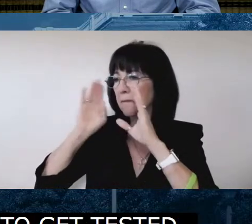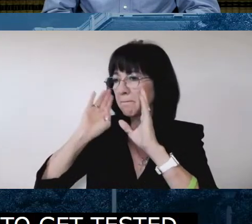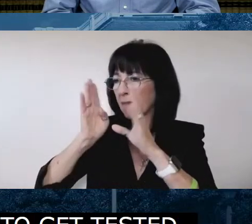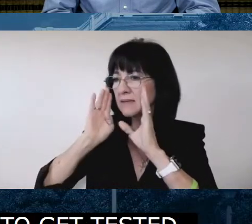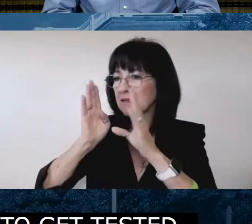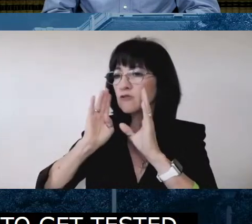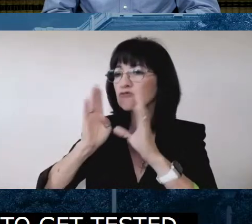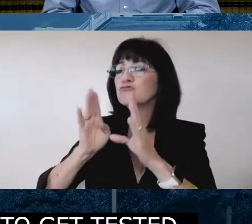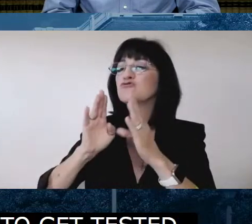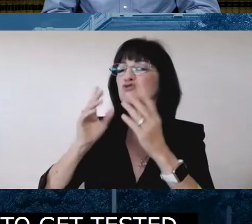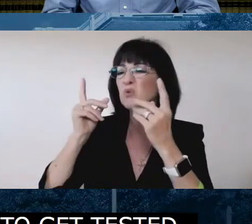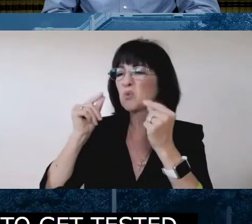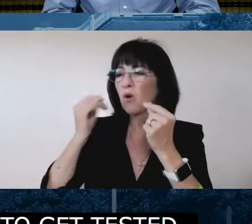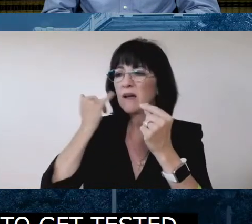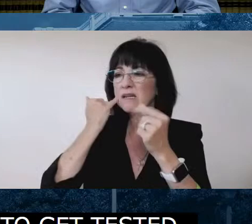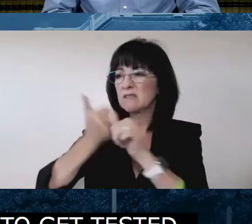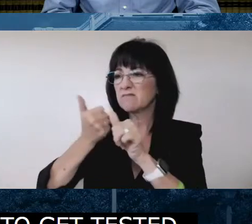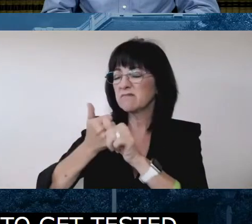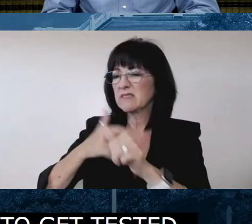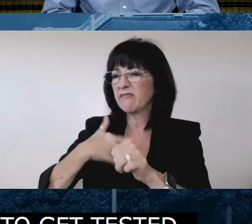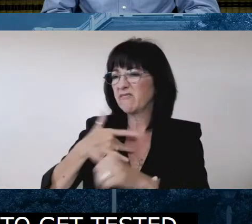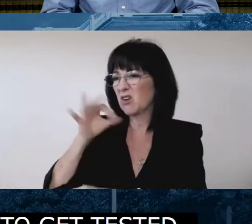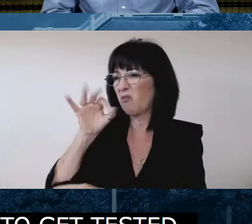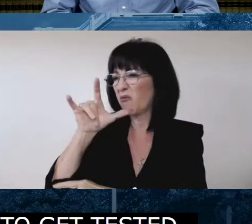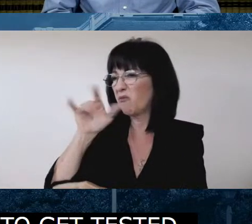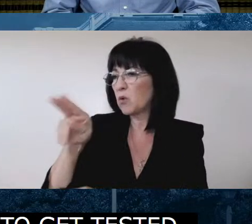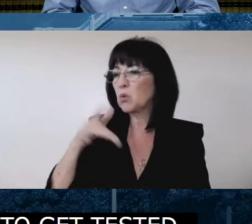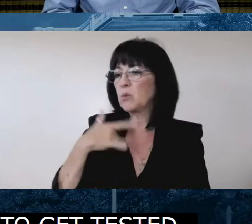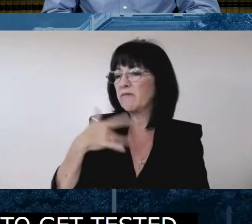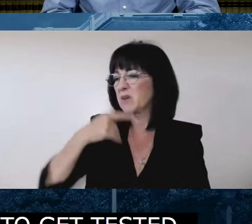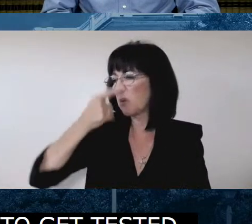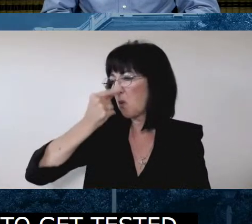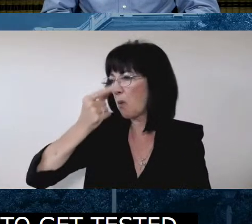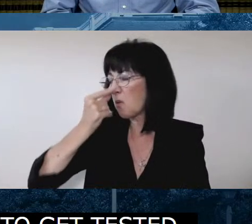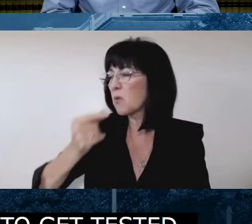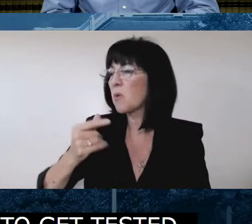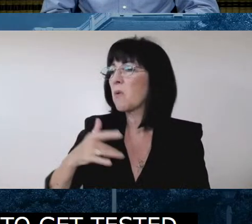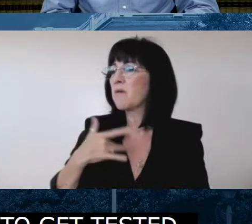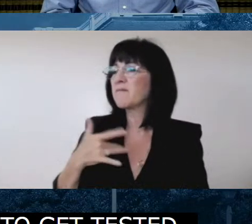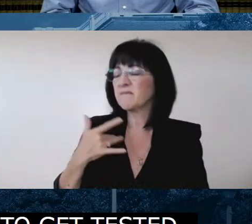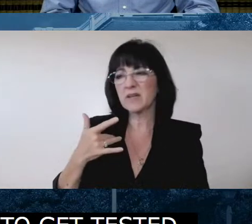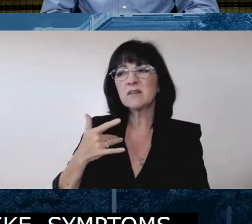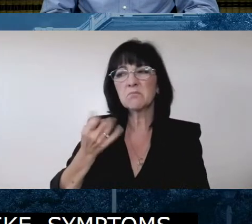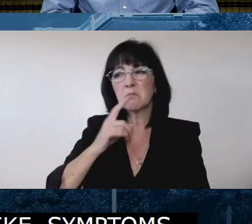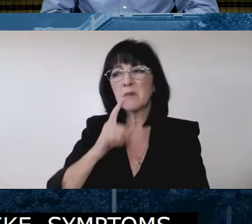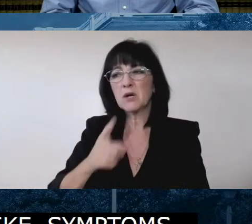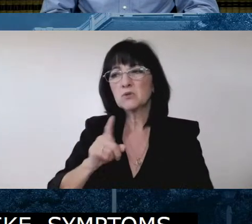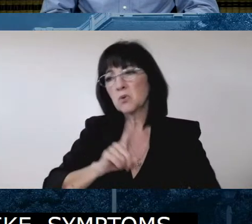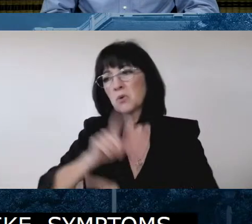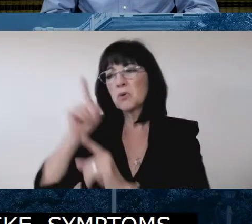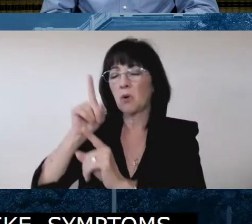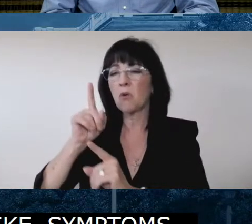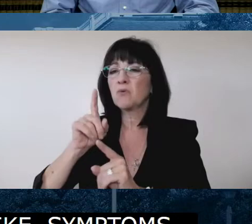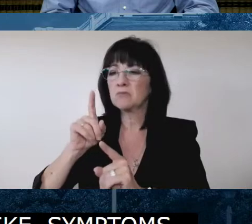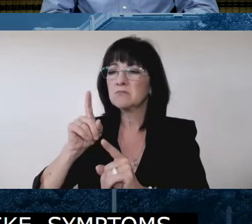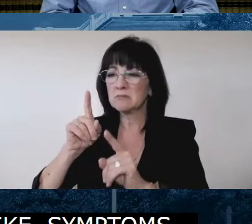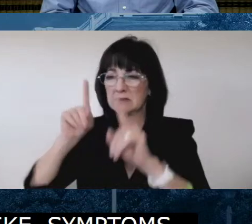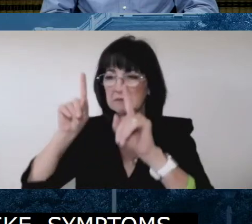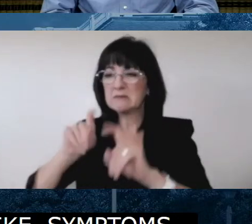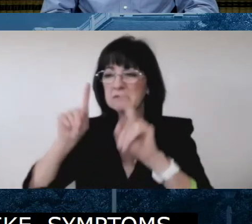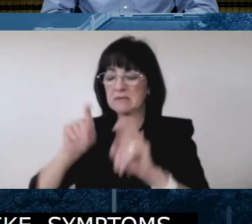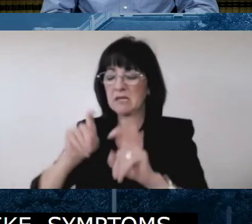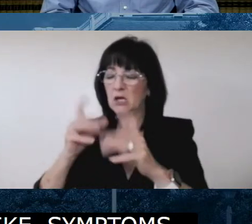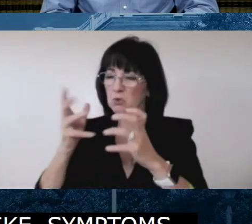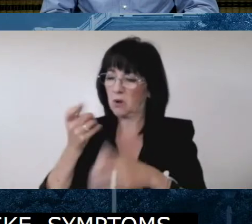symptoms, cold-like symptoms, flu-like symptoms that you might have. Make sure that you get tested to make sure it's not COVID-19,